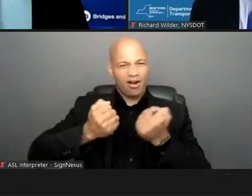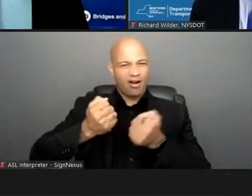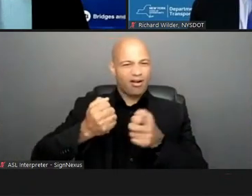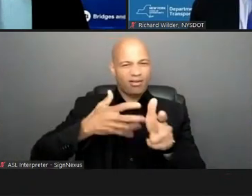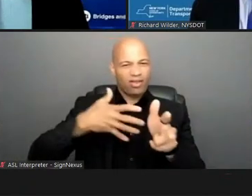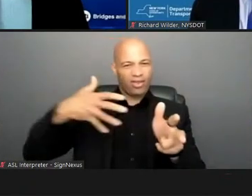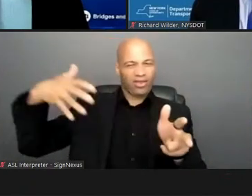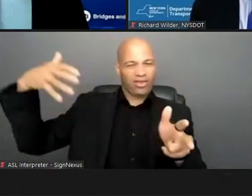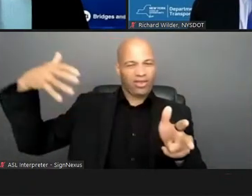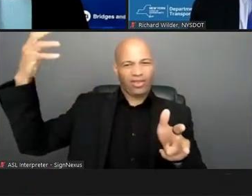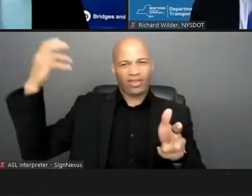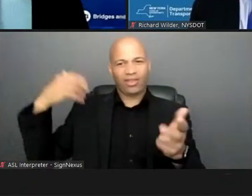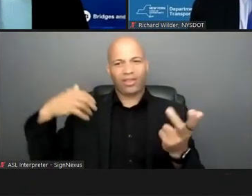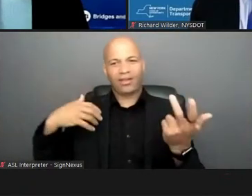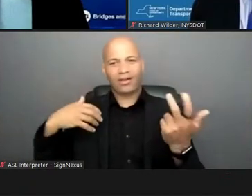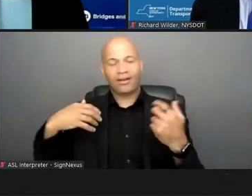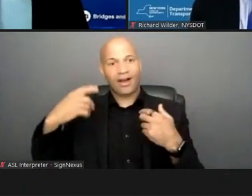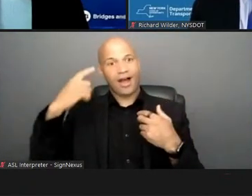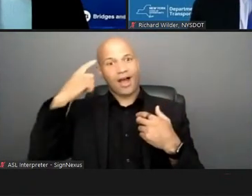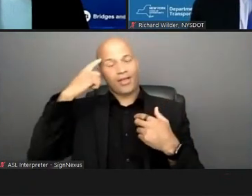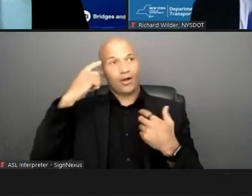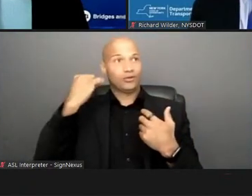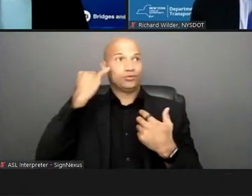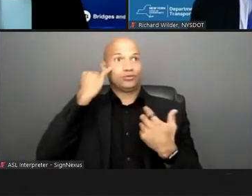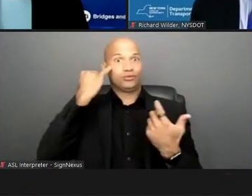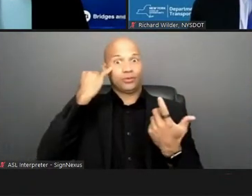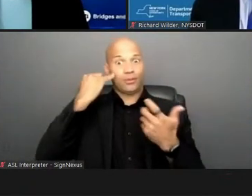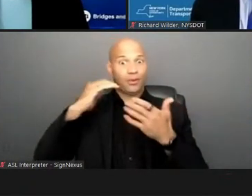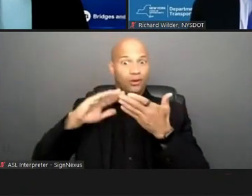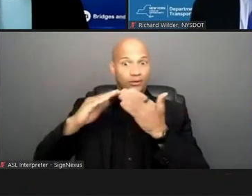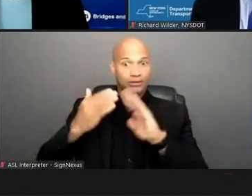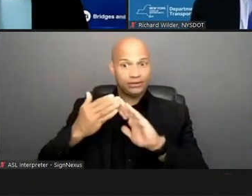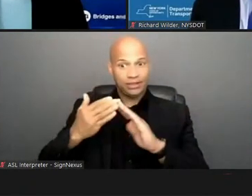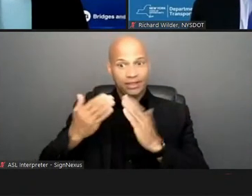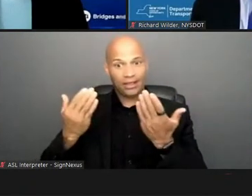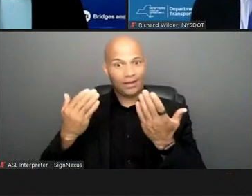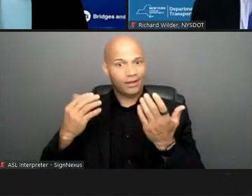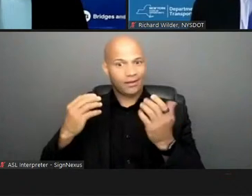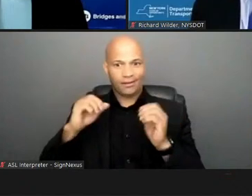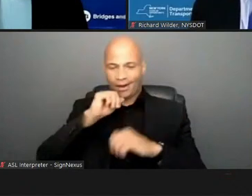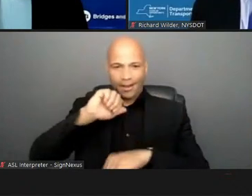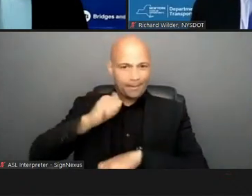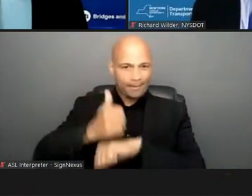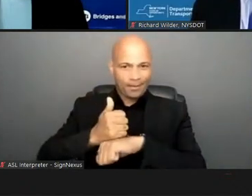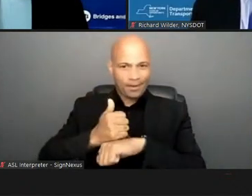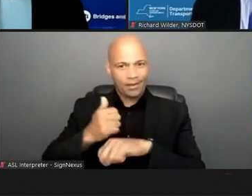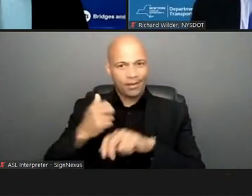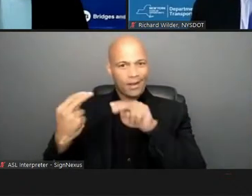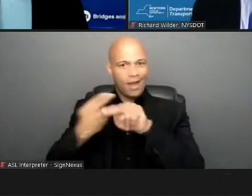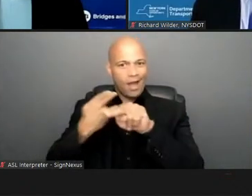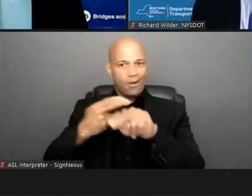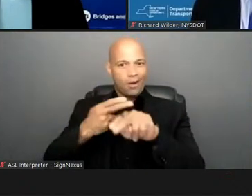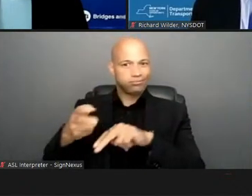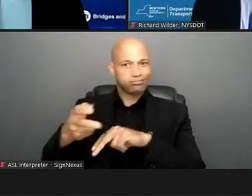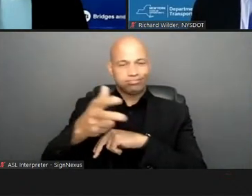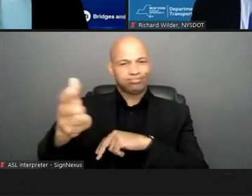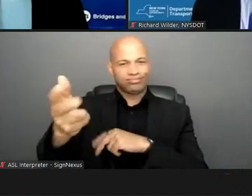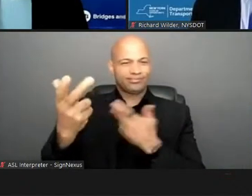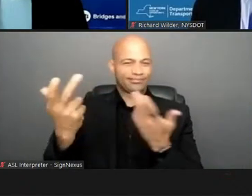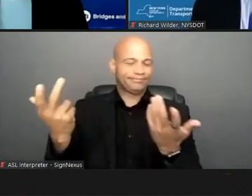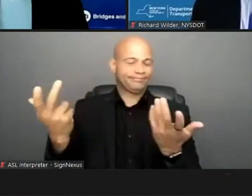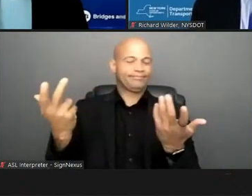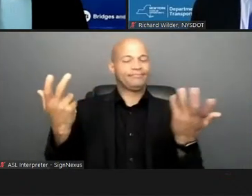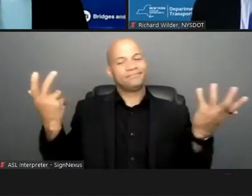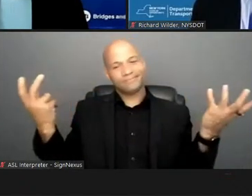how lovely how quiet and peaceful our block would be if the city hadn't carved a highway through the neighborhood in deference to car culture